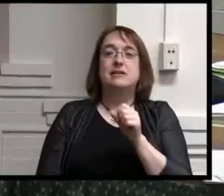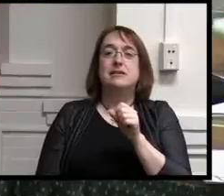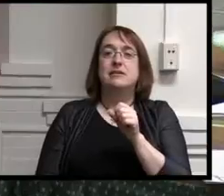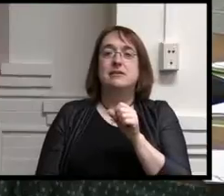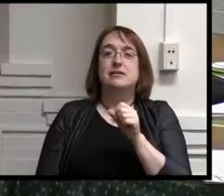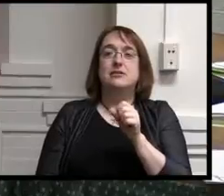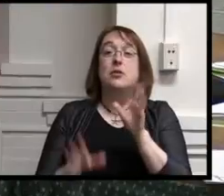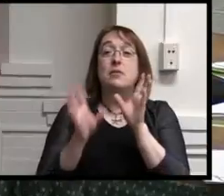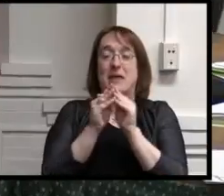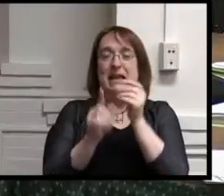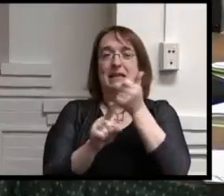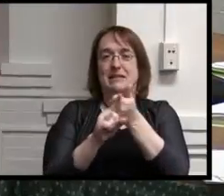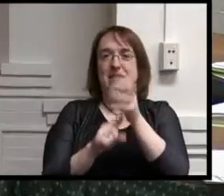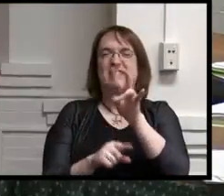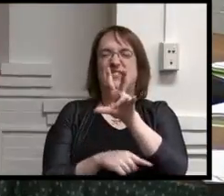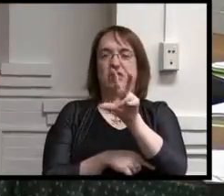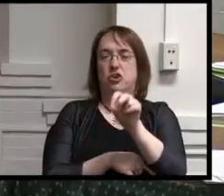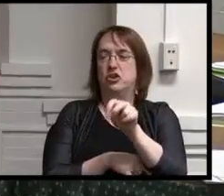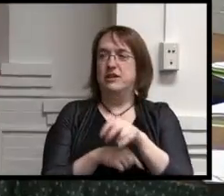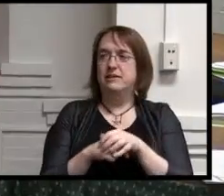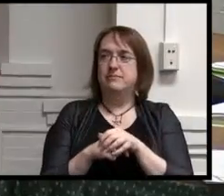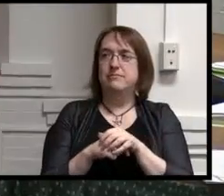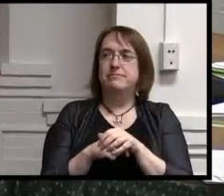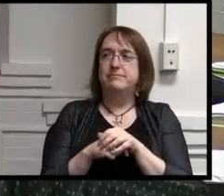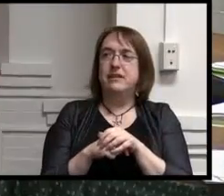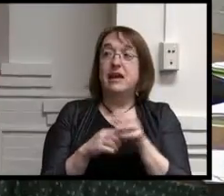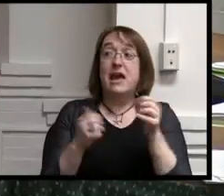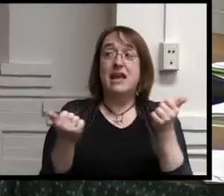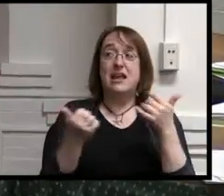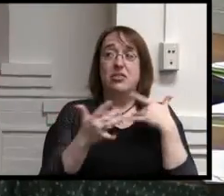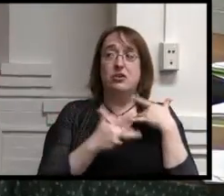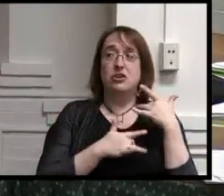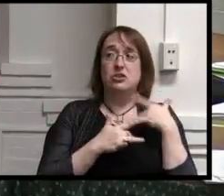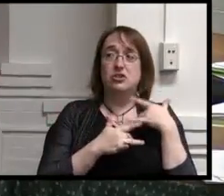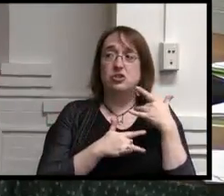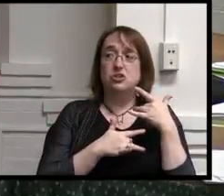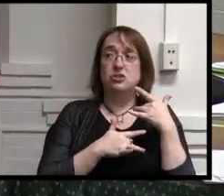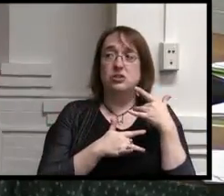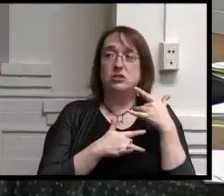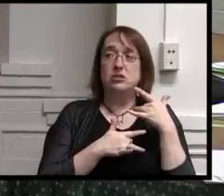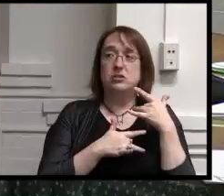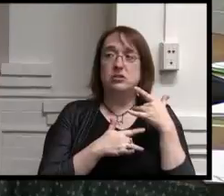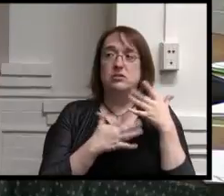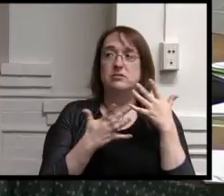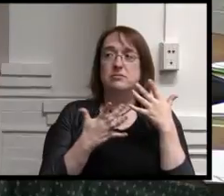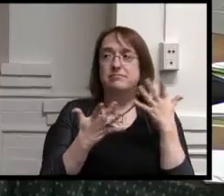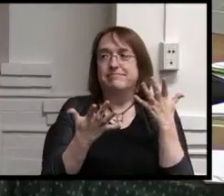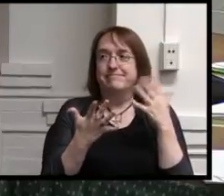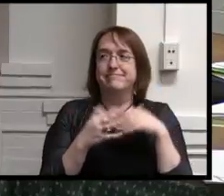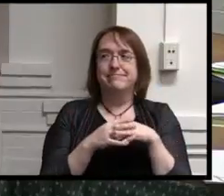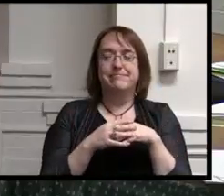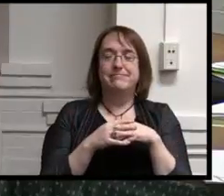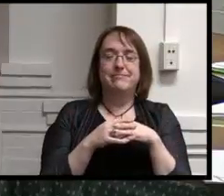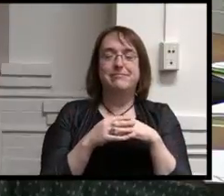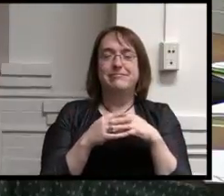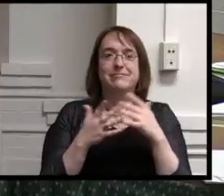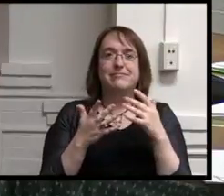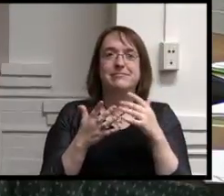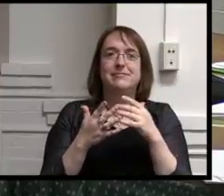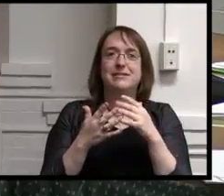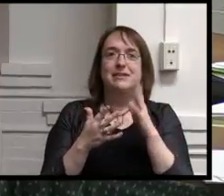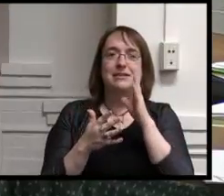March 15th. Anybody have any concerns about that besides what Mr. Scholes noted about potential conflict with the school